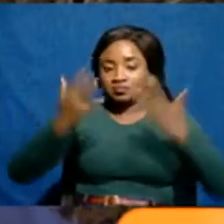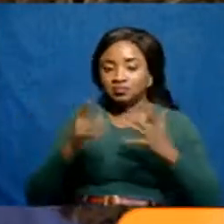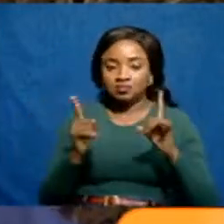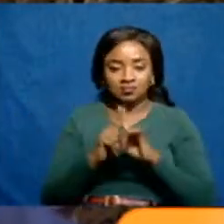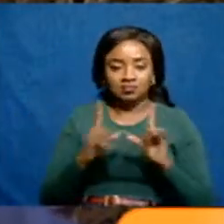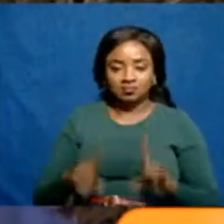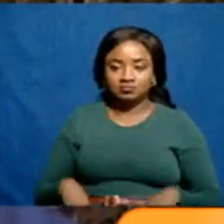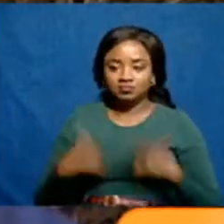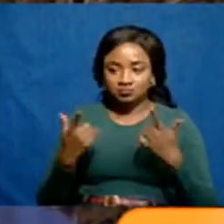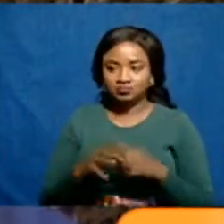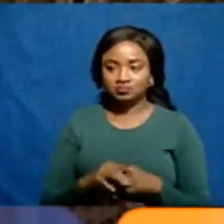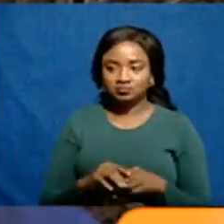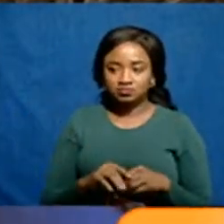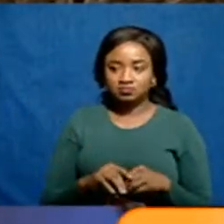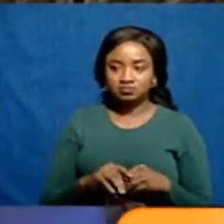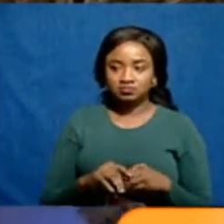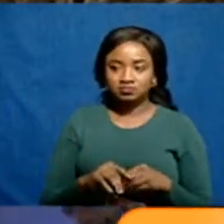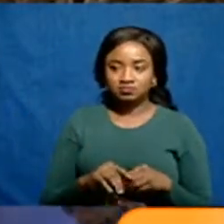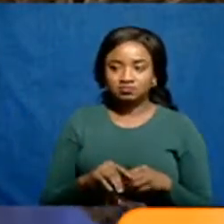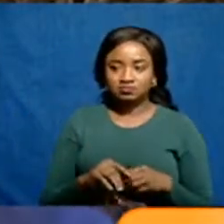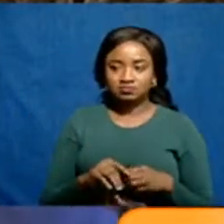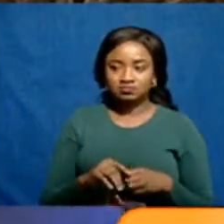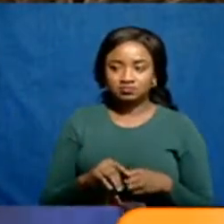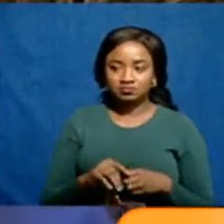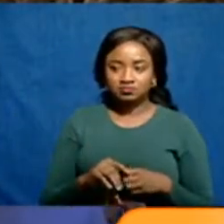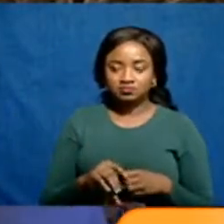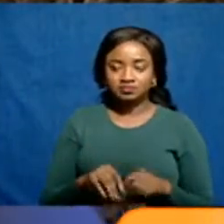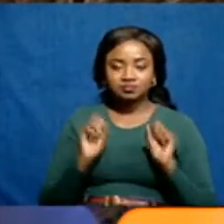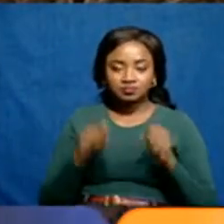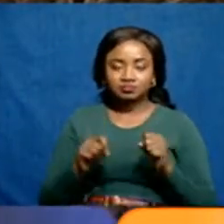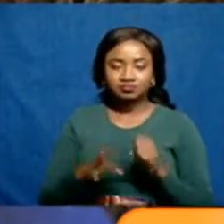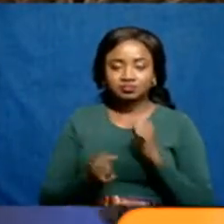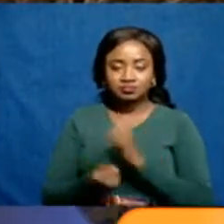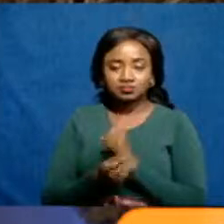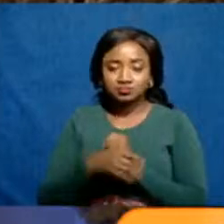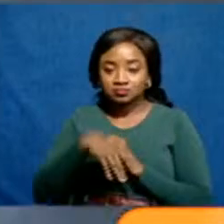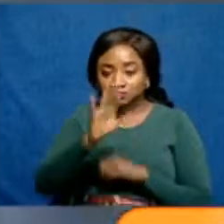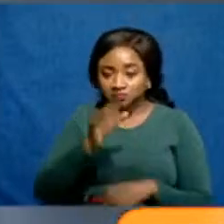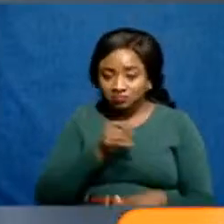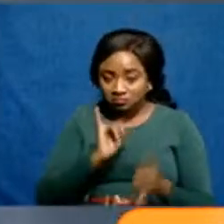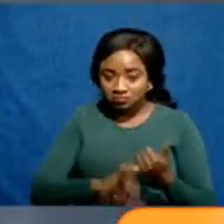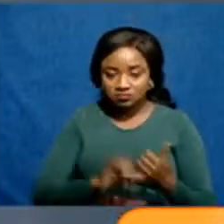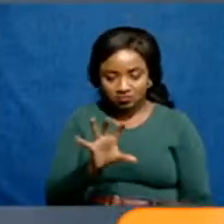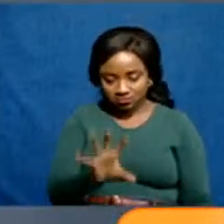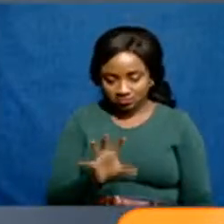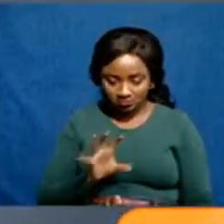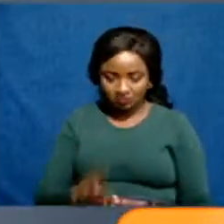life. They can even say your wife is expectant.